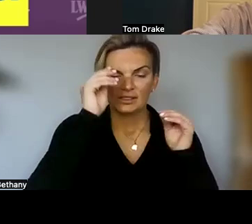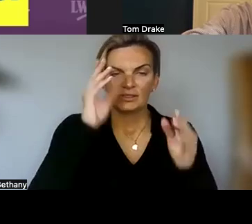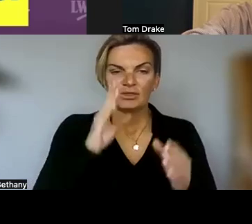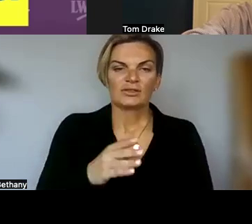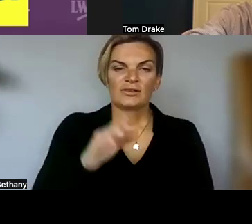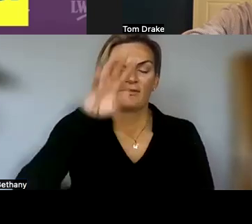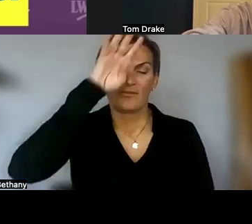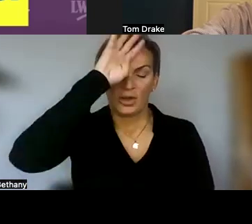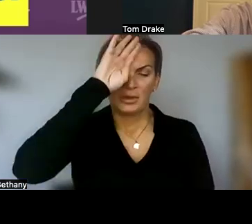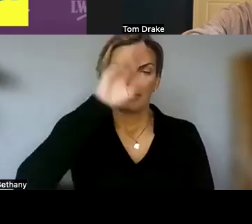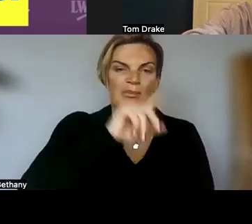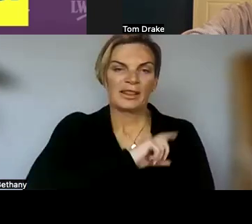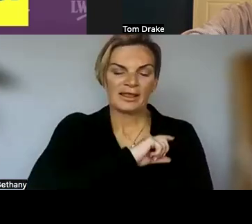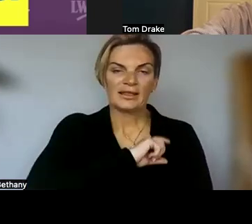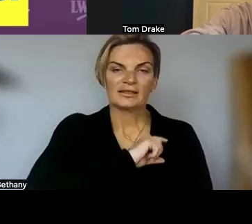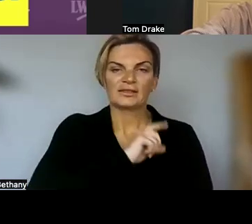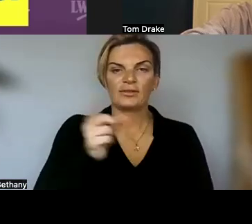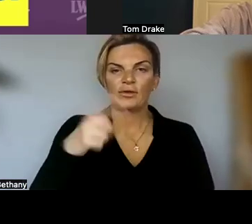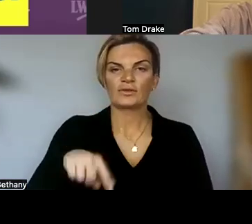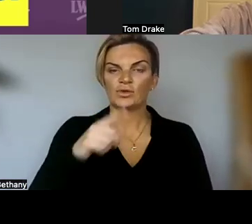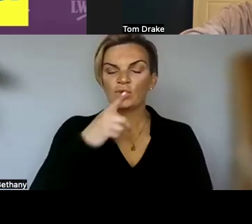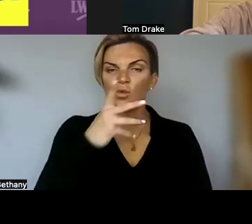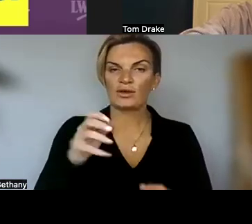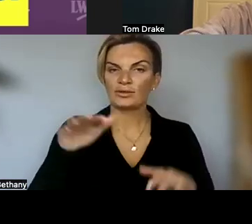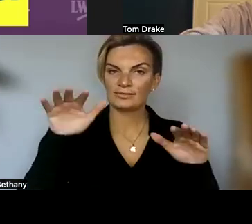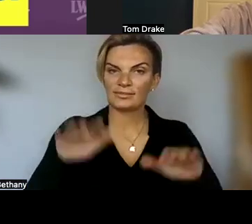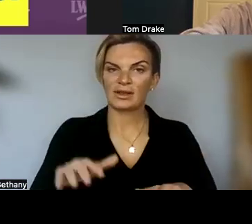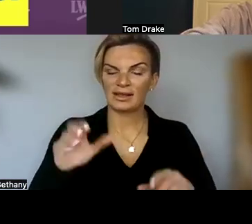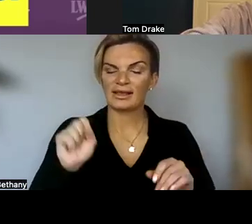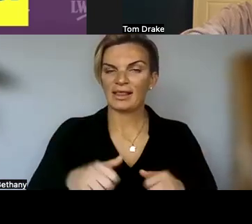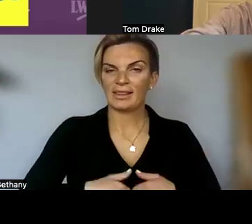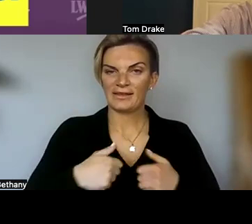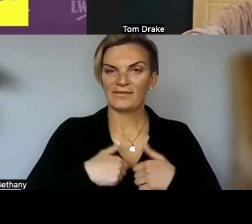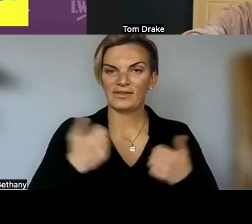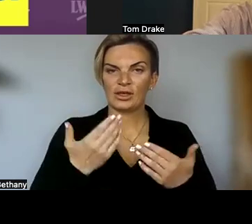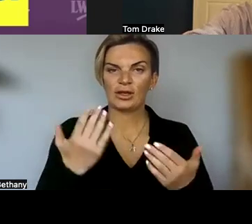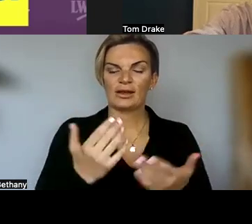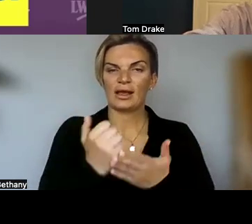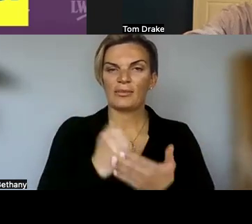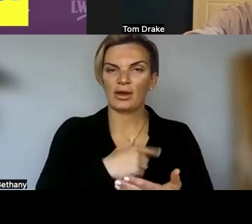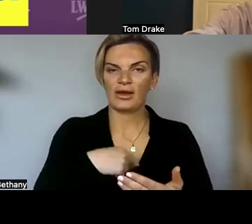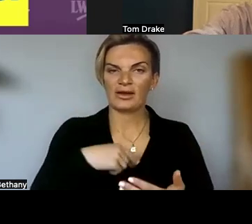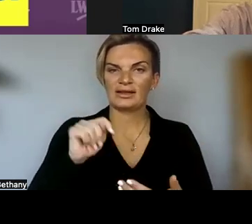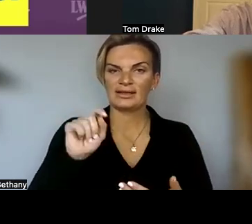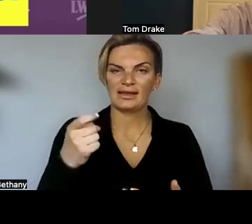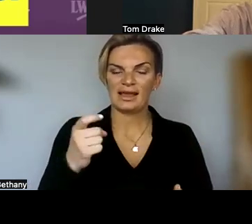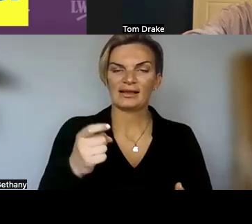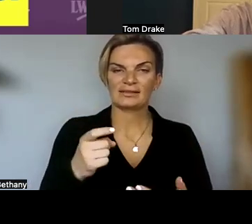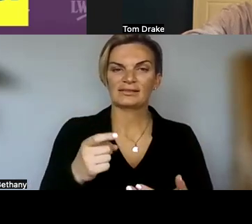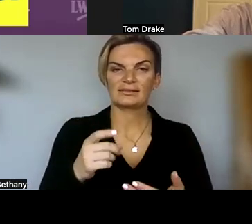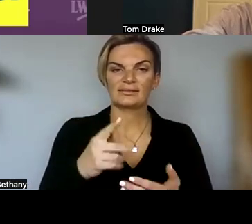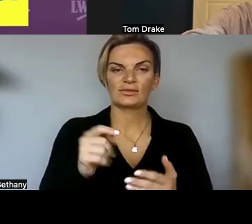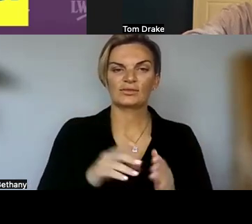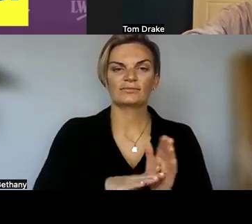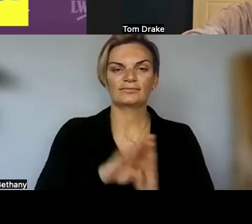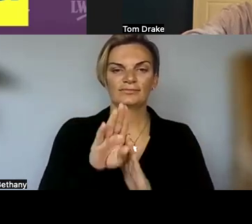workers who want to stay here can live here and thrive here and help grow our tax base in ways that continue to honor the character of